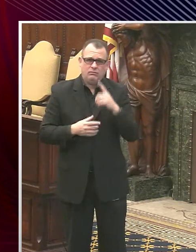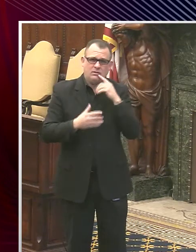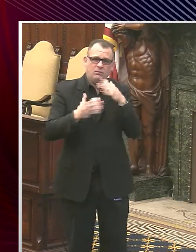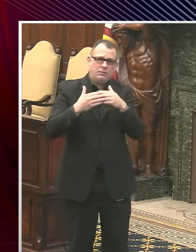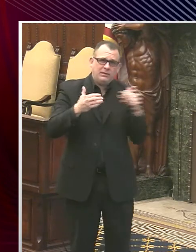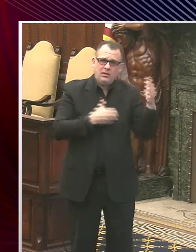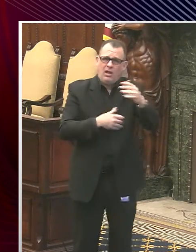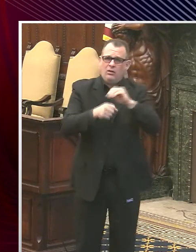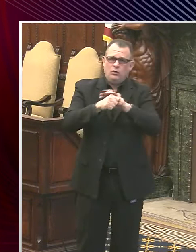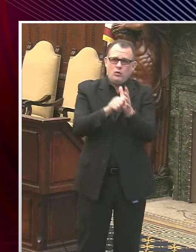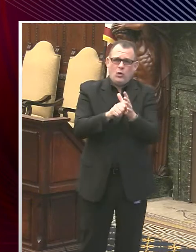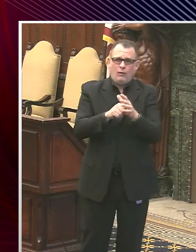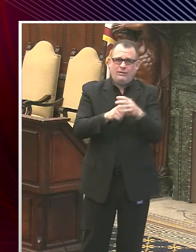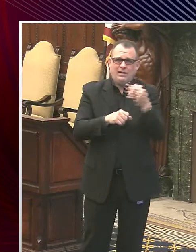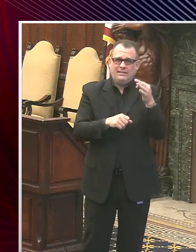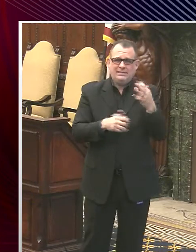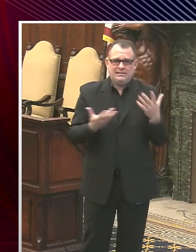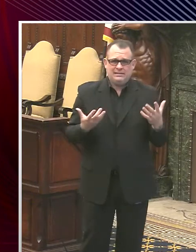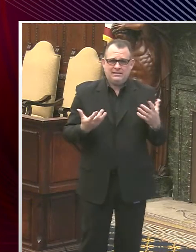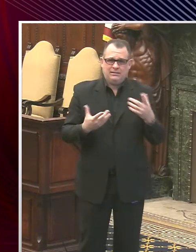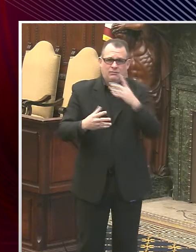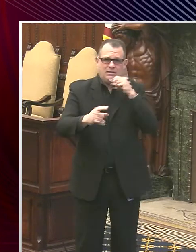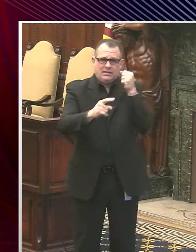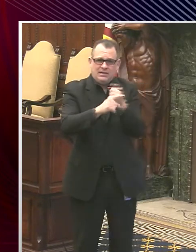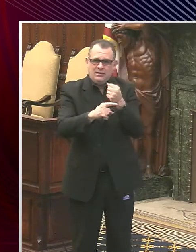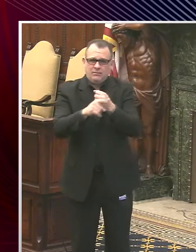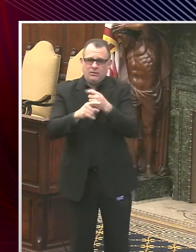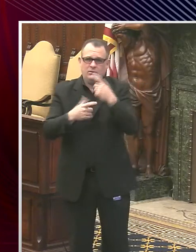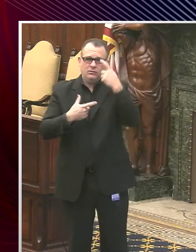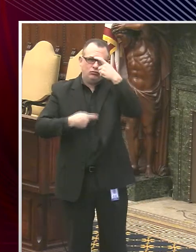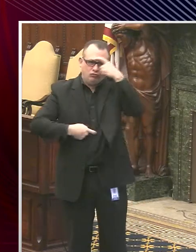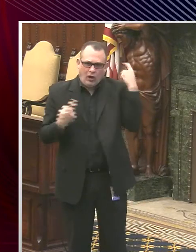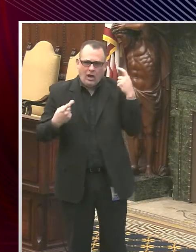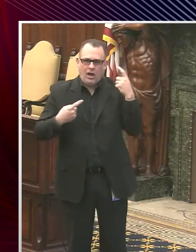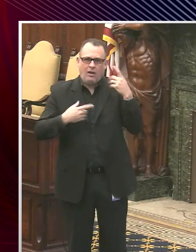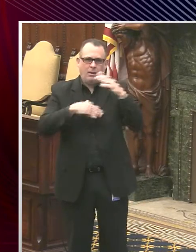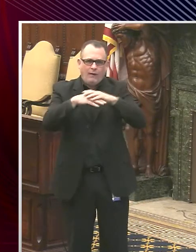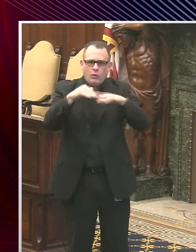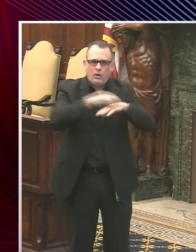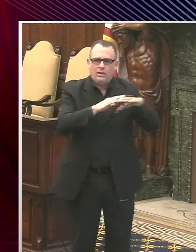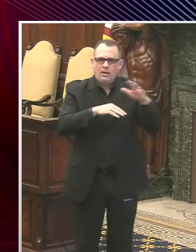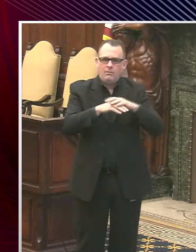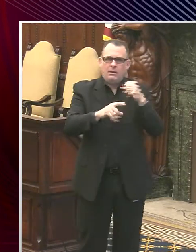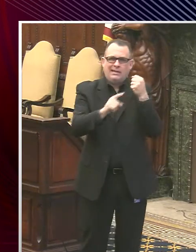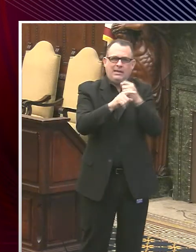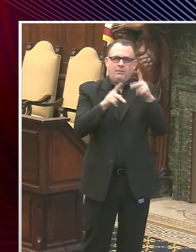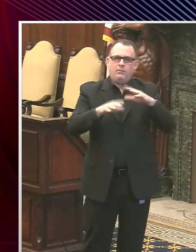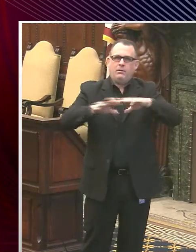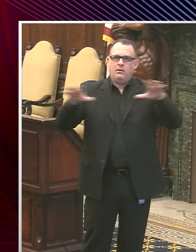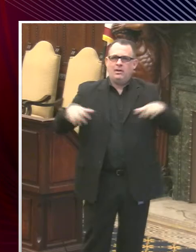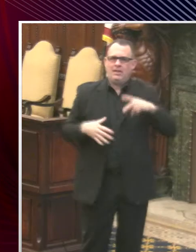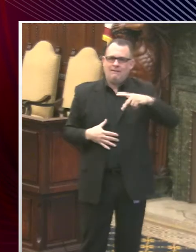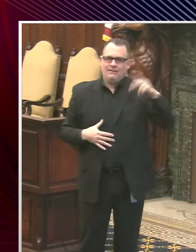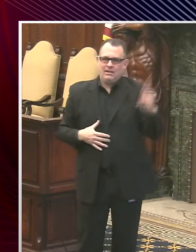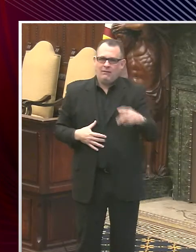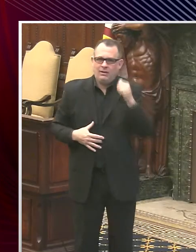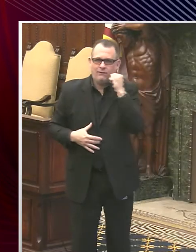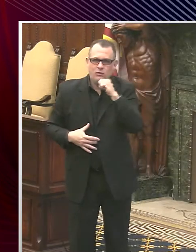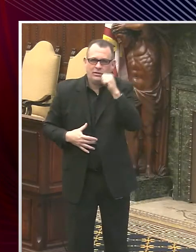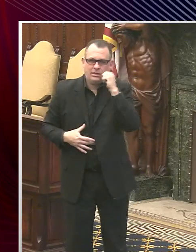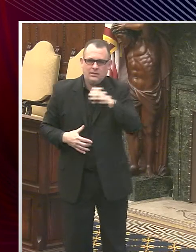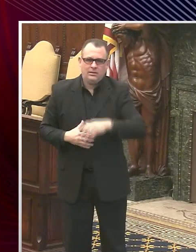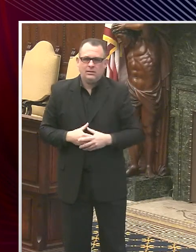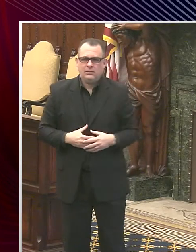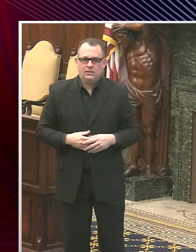COVID-19 and speaks to the multiple layers of trauma impacting Philadelphians every day. The past year of